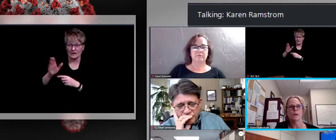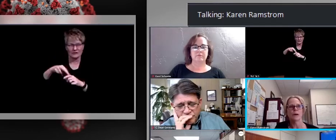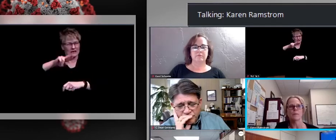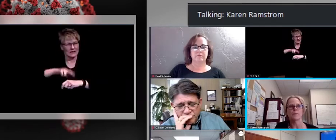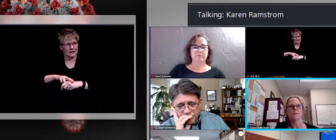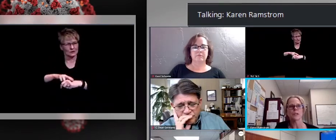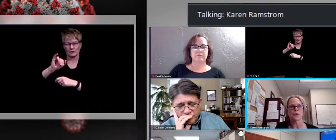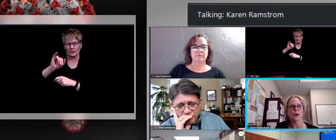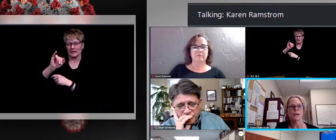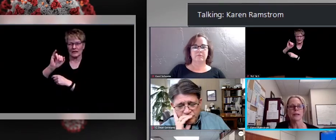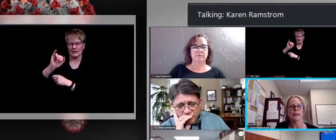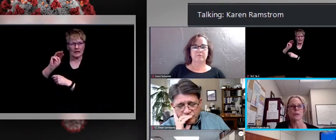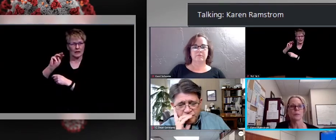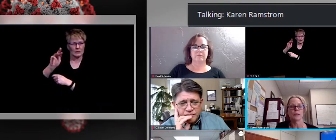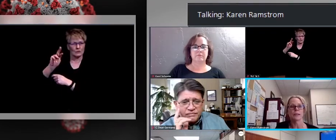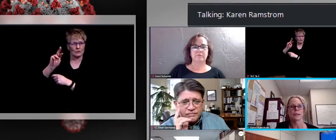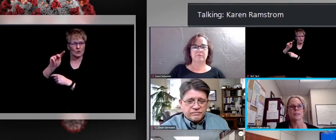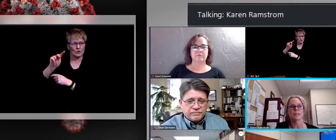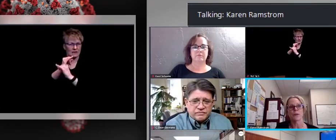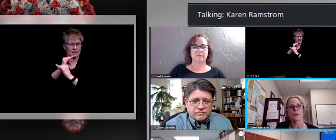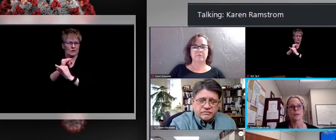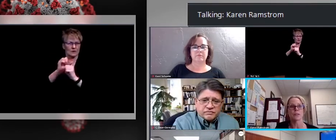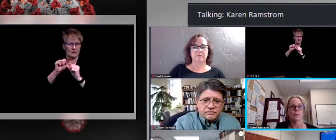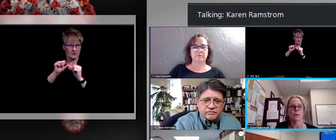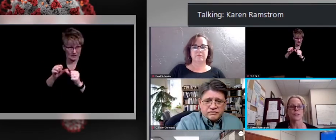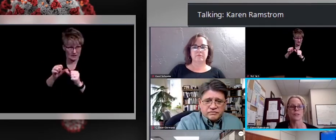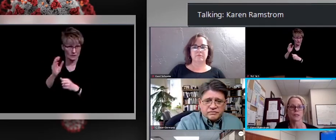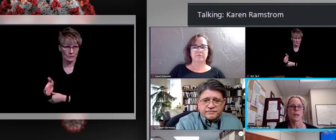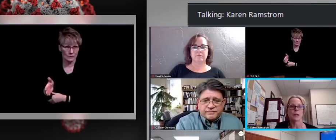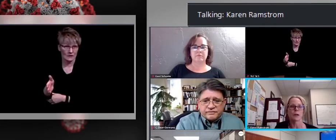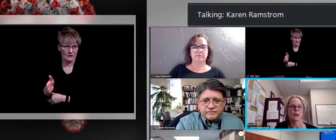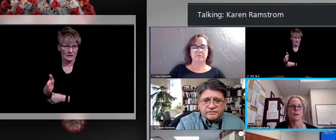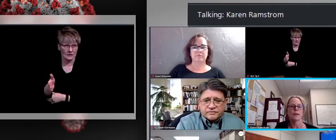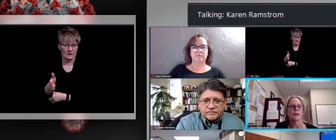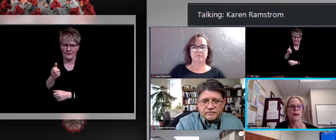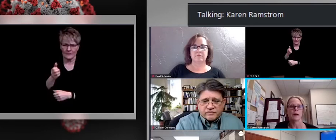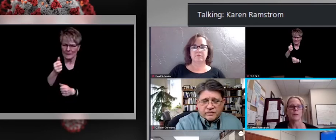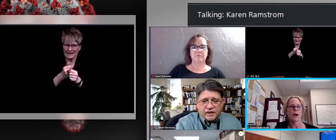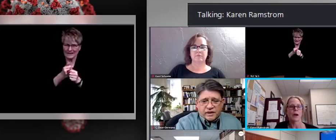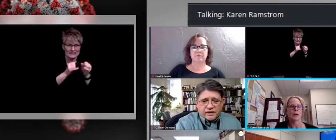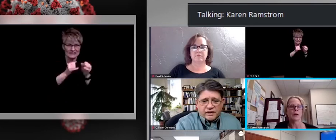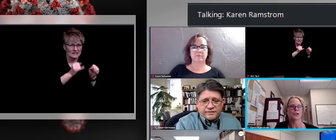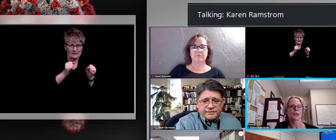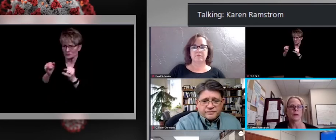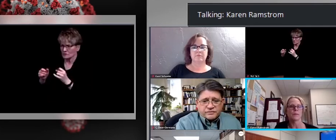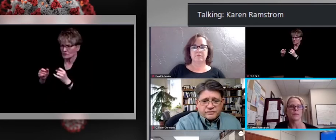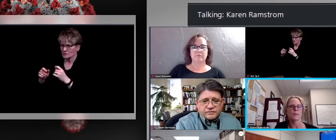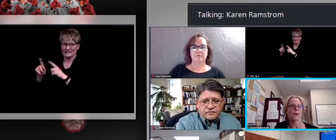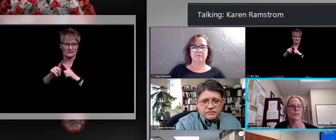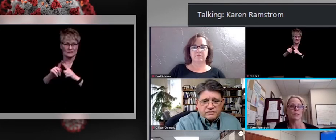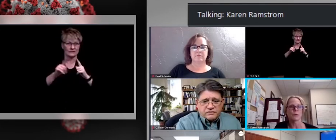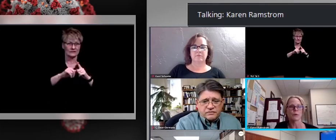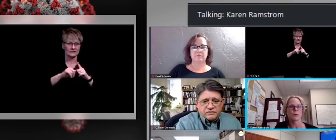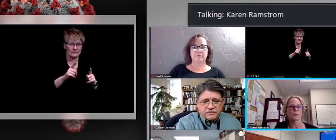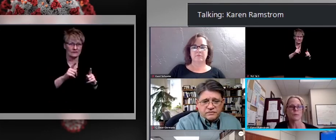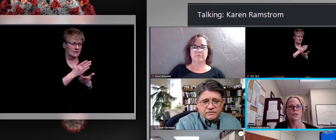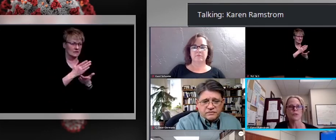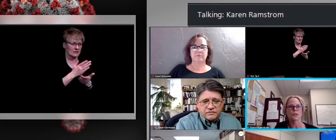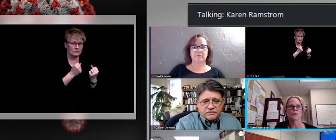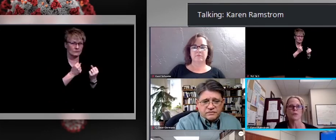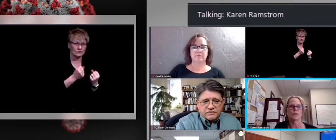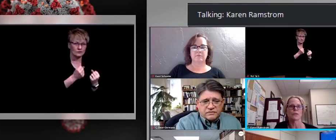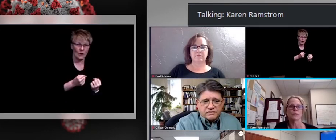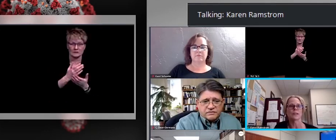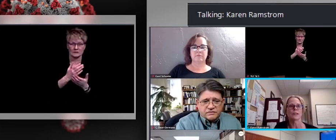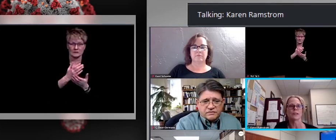how strong natural immunity is from person to person, depending on how much virus they were exposed